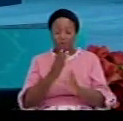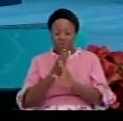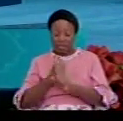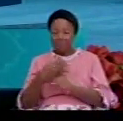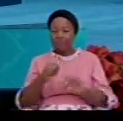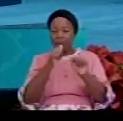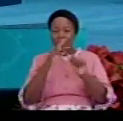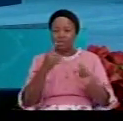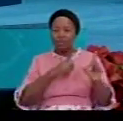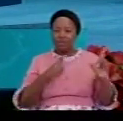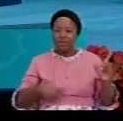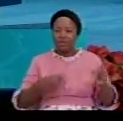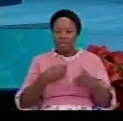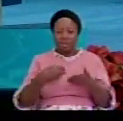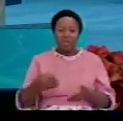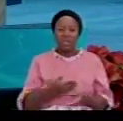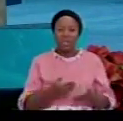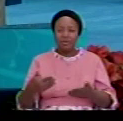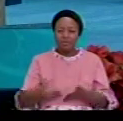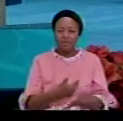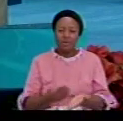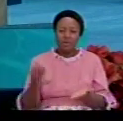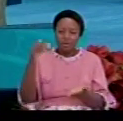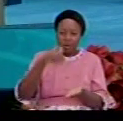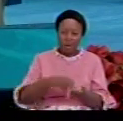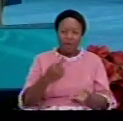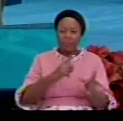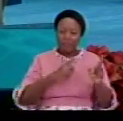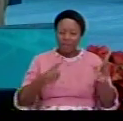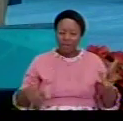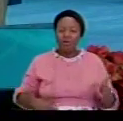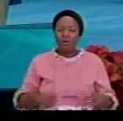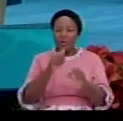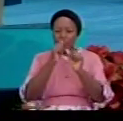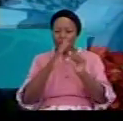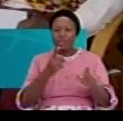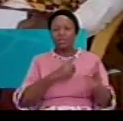the renewal of the Lord, bless the Lord.